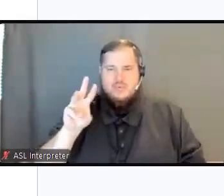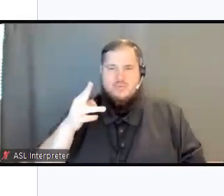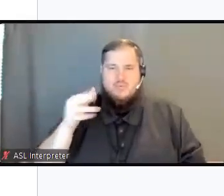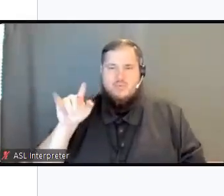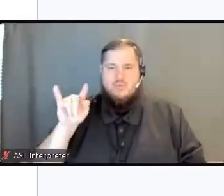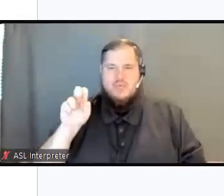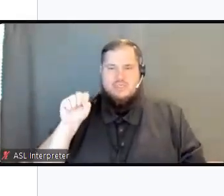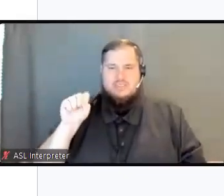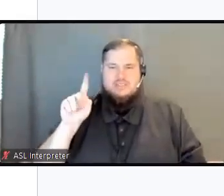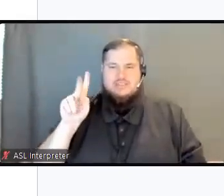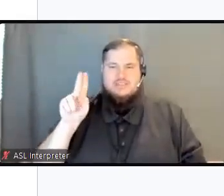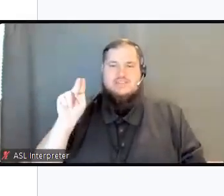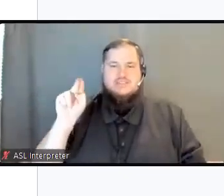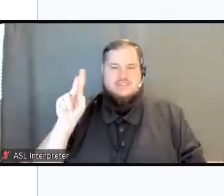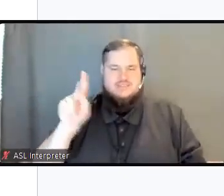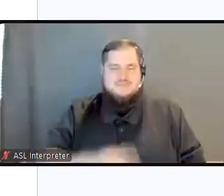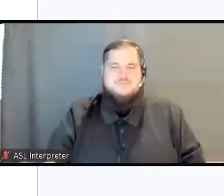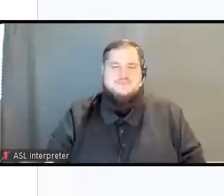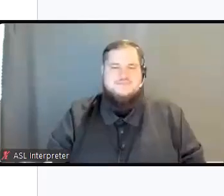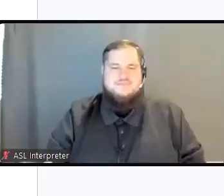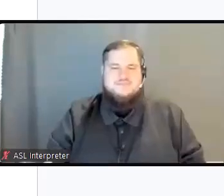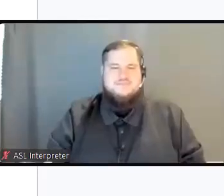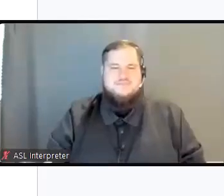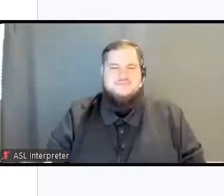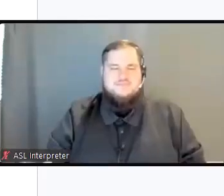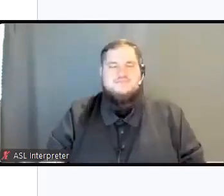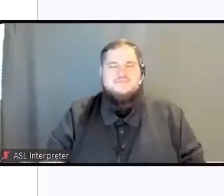And that concludes our roll call.